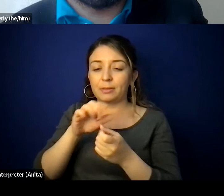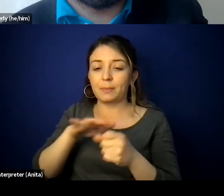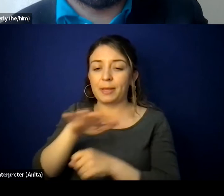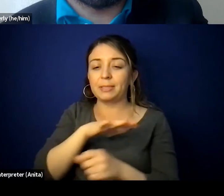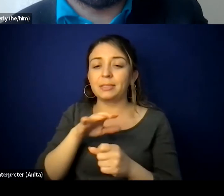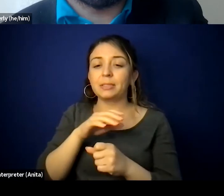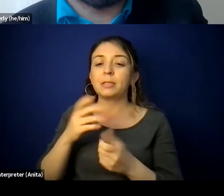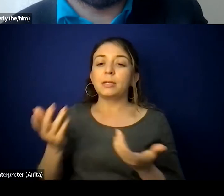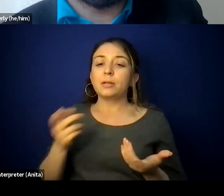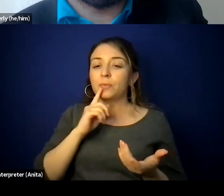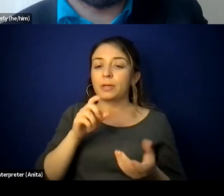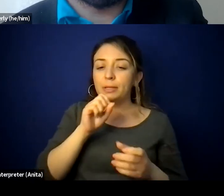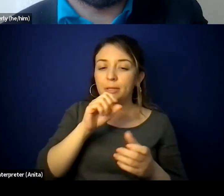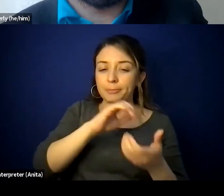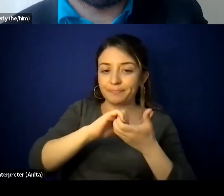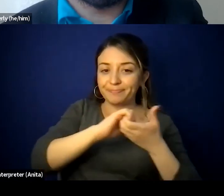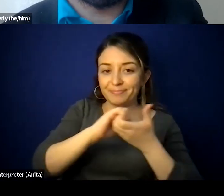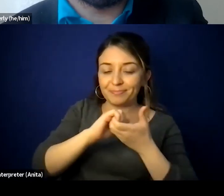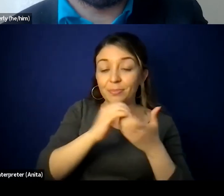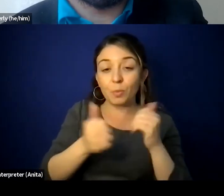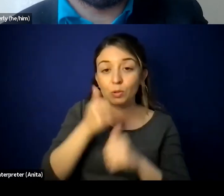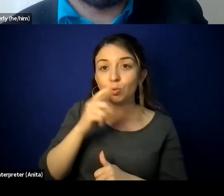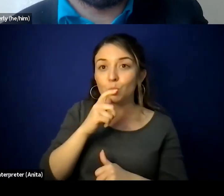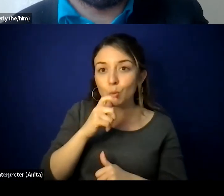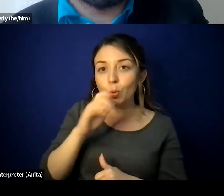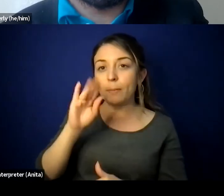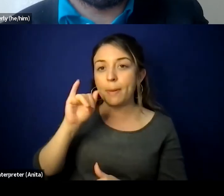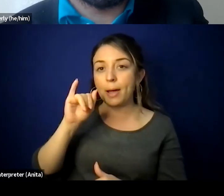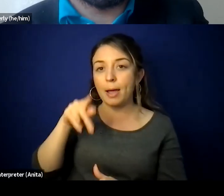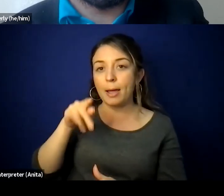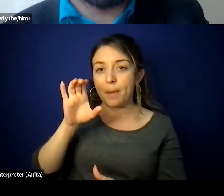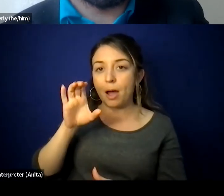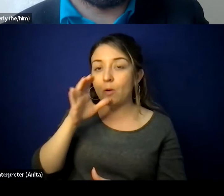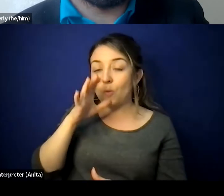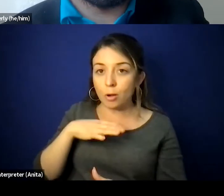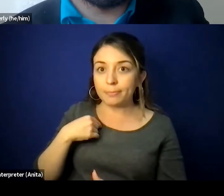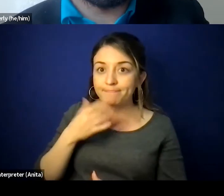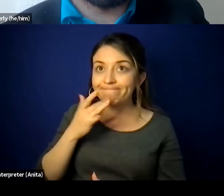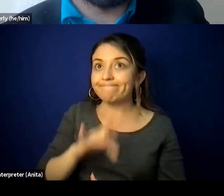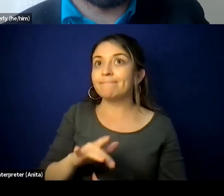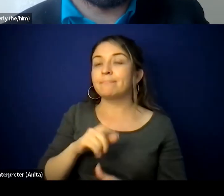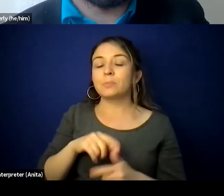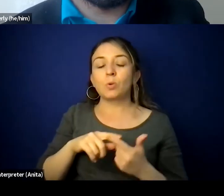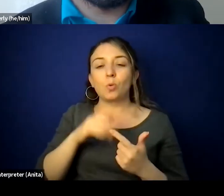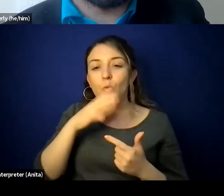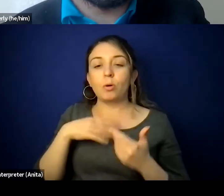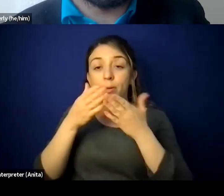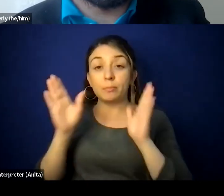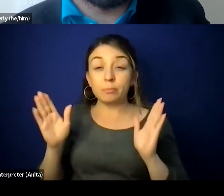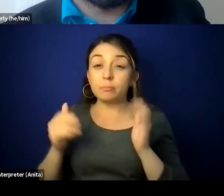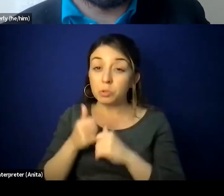with mostly BIPOC women, women more broadly,